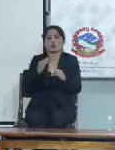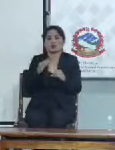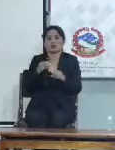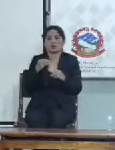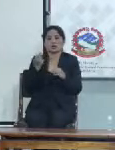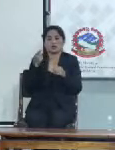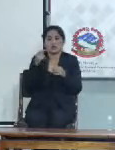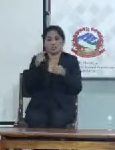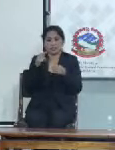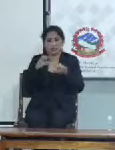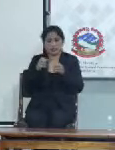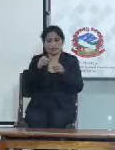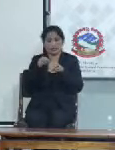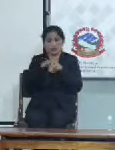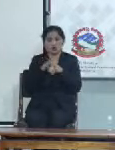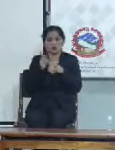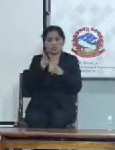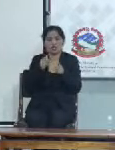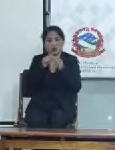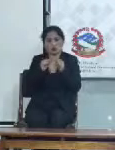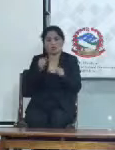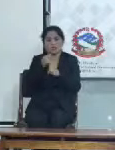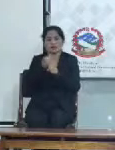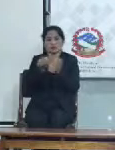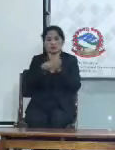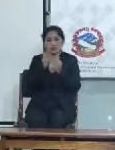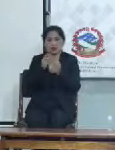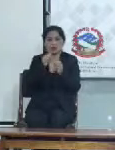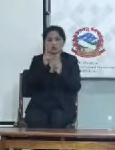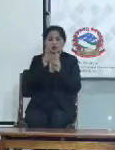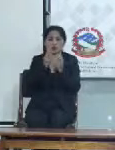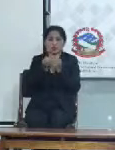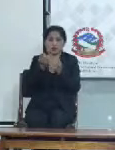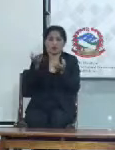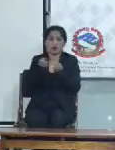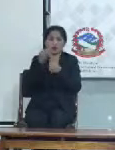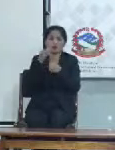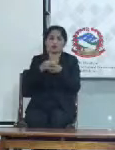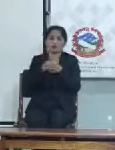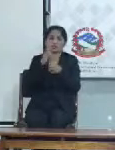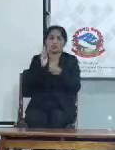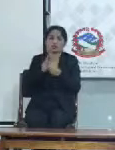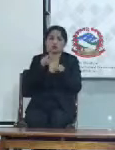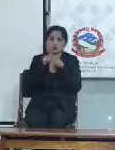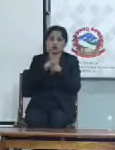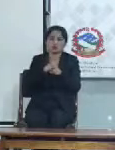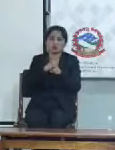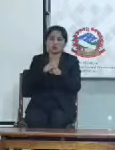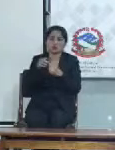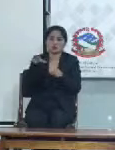frequency. And besides that, we have a common frequency network operations, because that is for common. One is for the